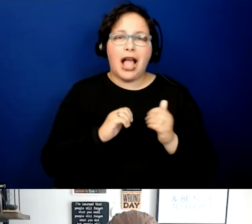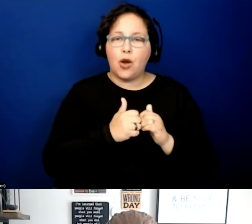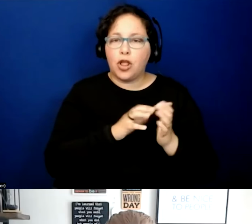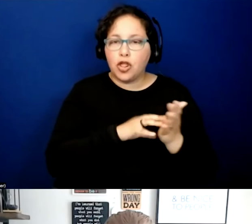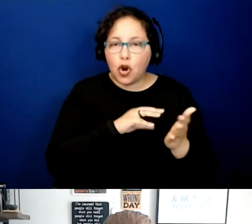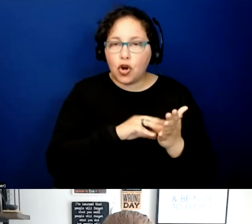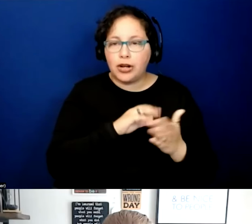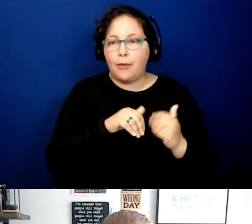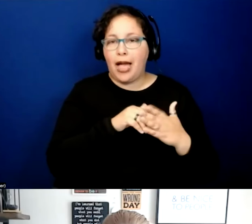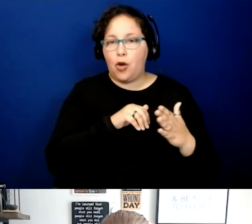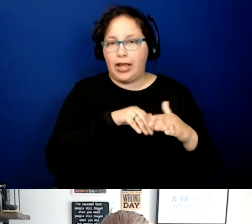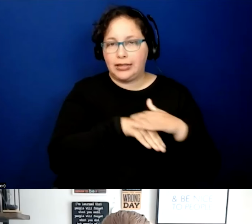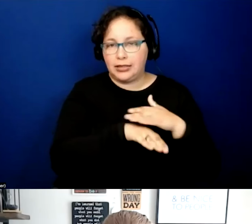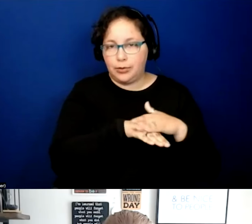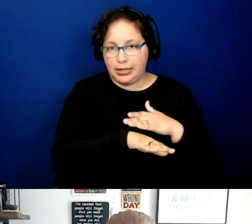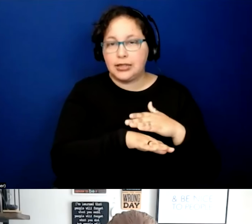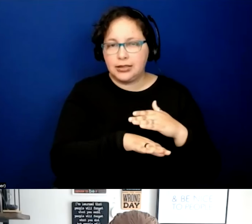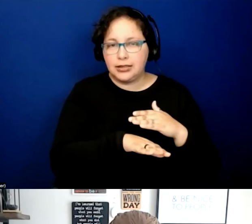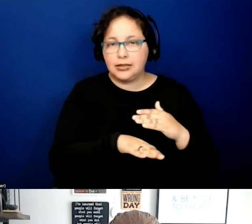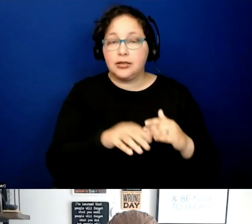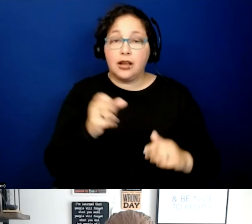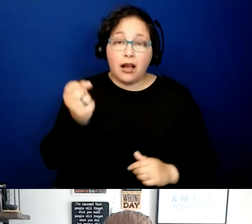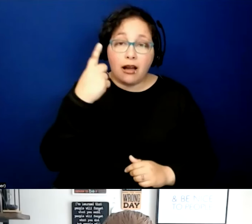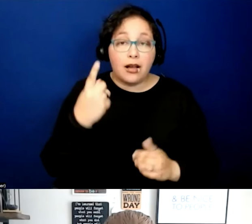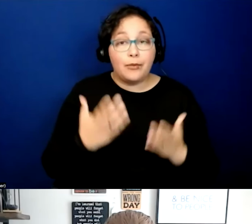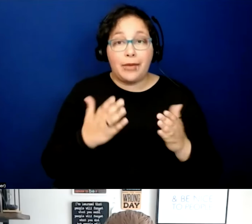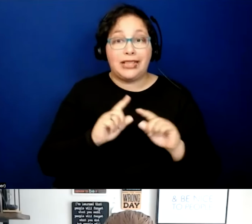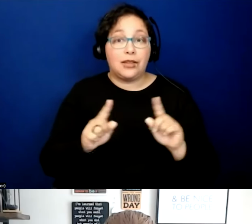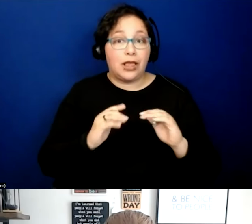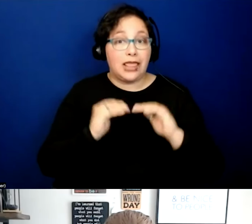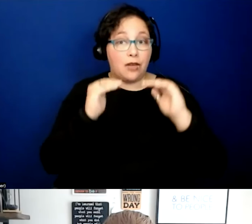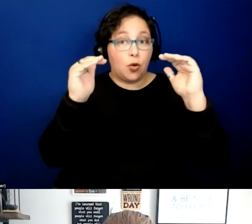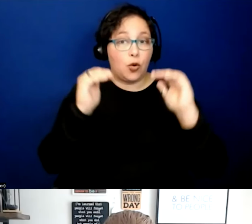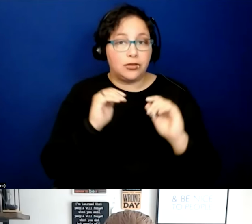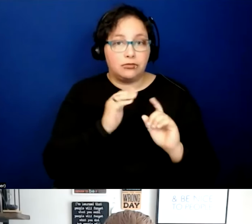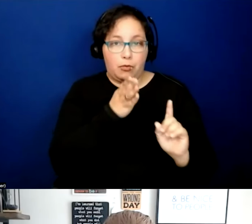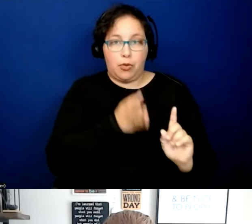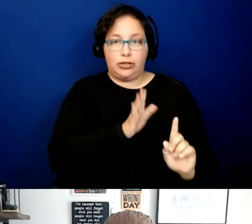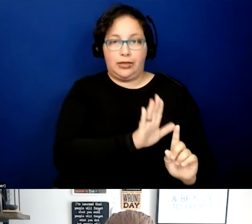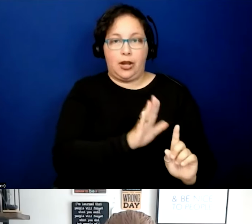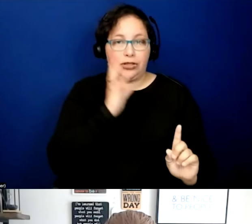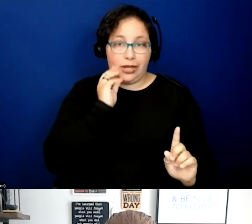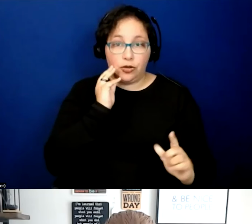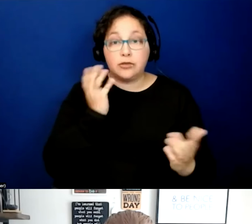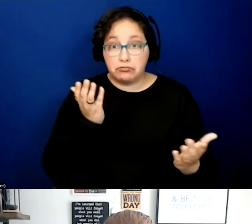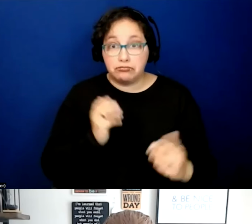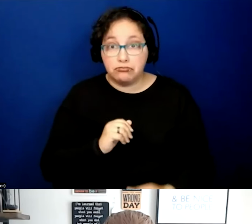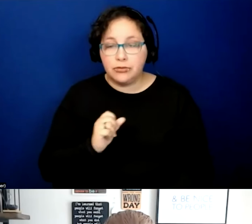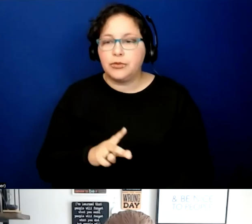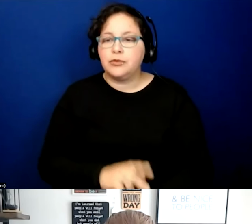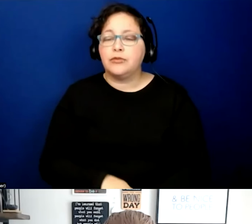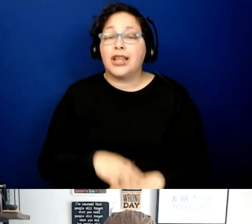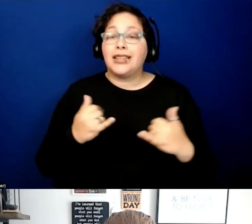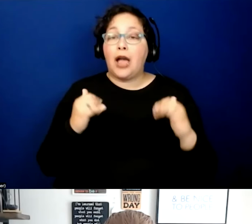about accessibility, understanding that there may be different levels of experience with that in our audience today. So my